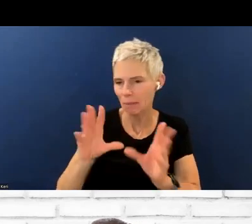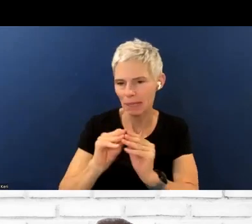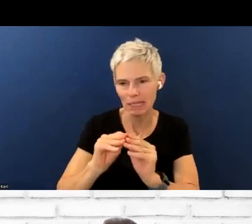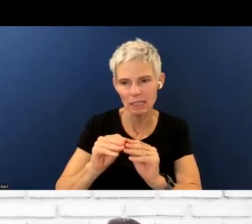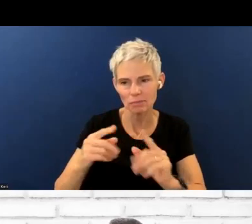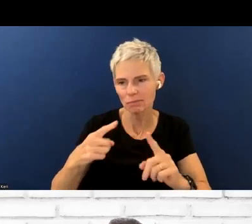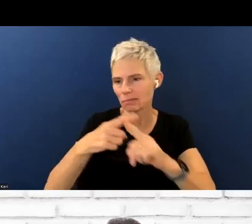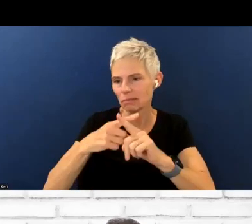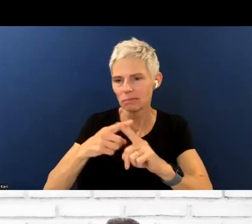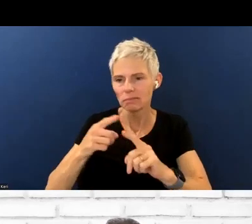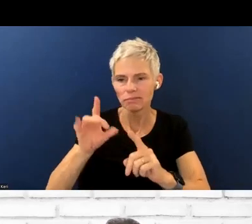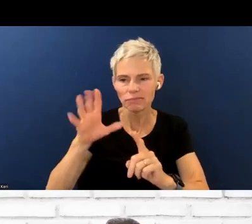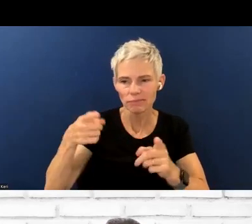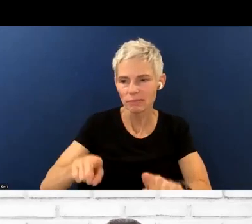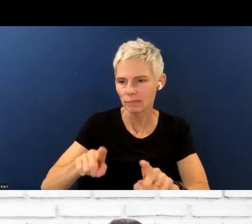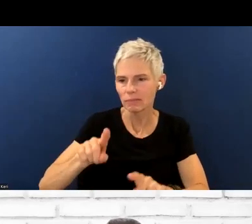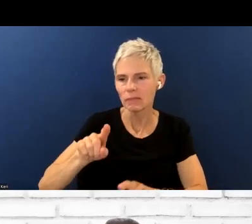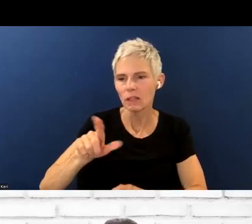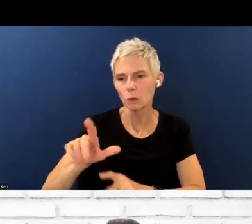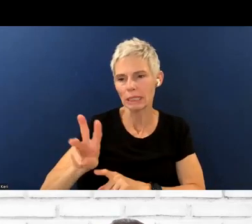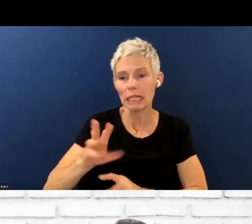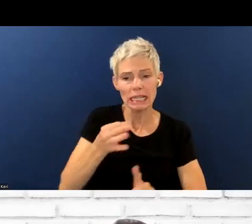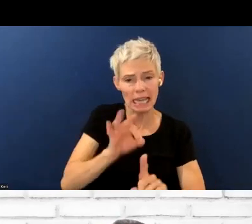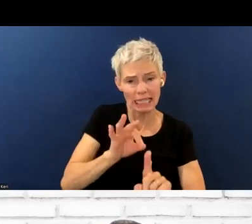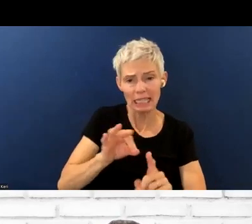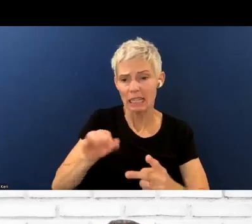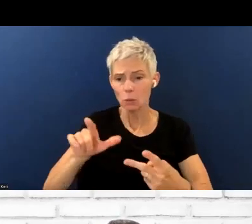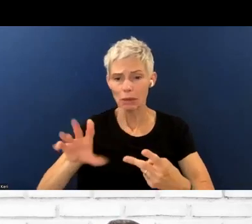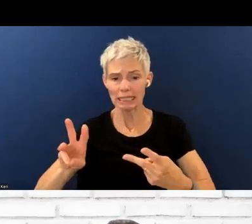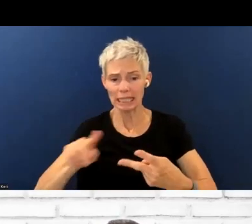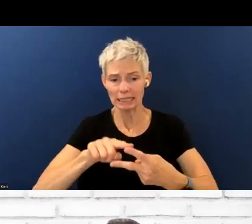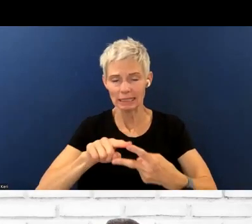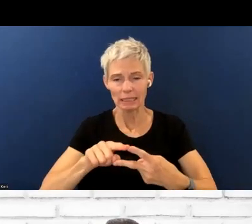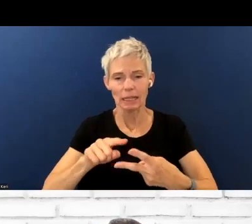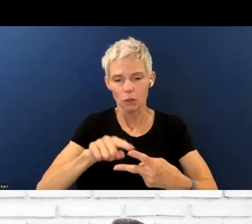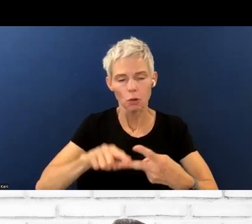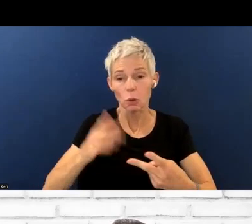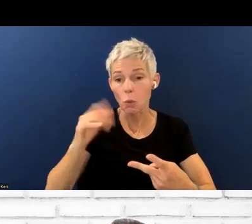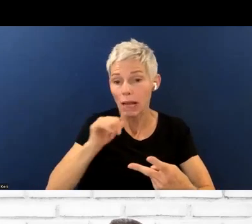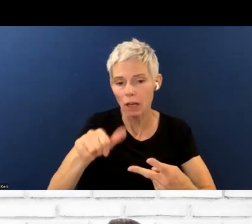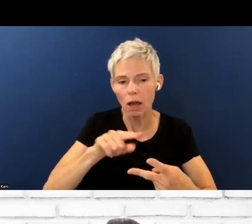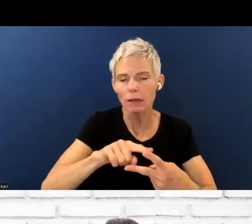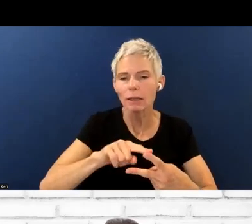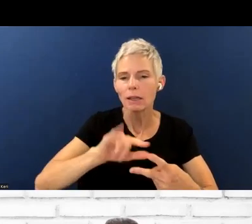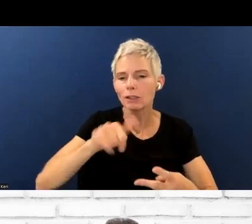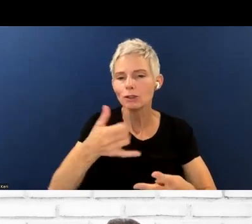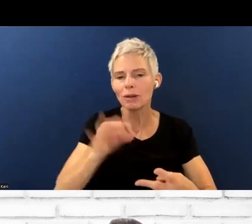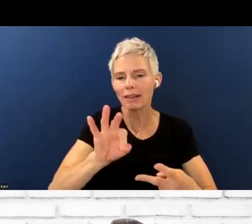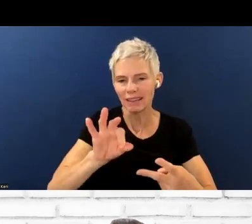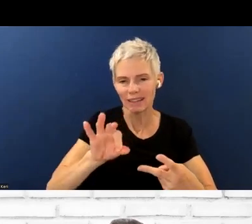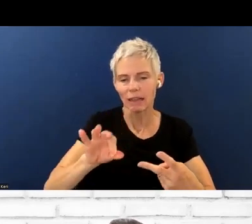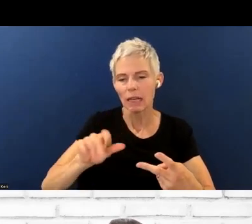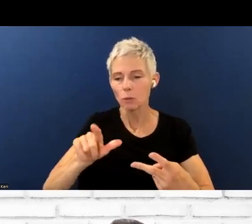why we're not having a crisis jam on the 26th, on the 19th, is because of Juneteenth. And then on the 26th, we're not having it